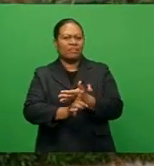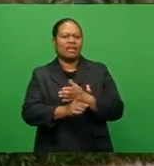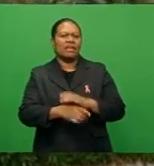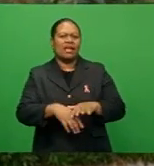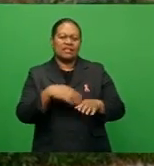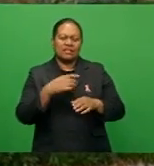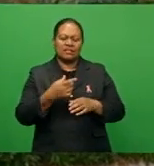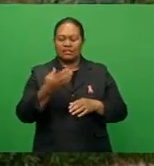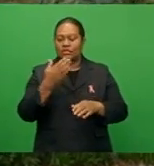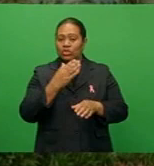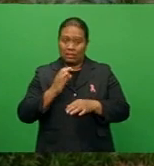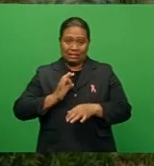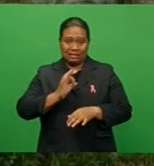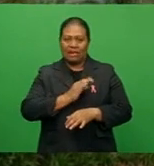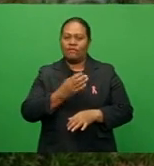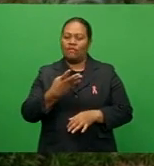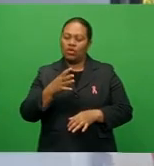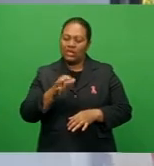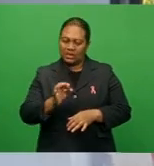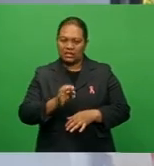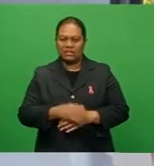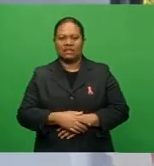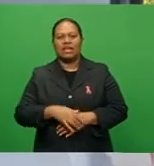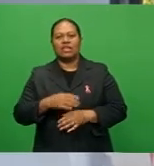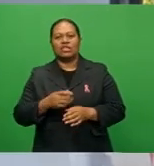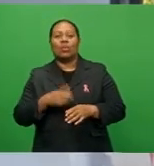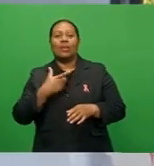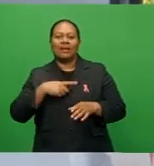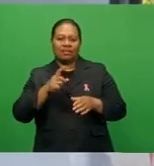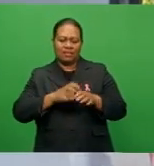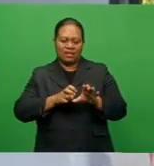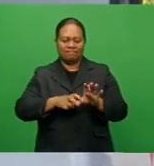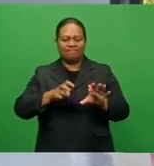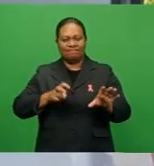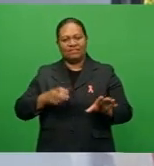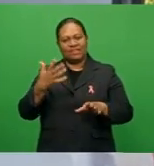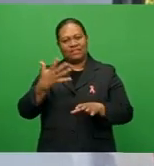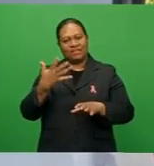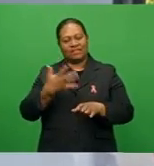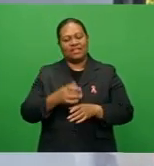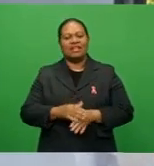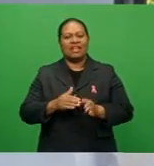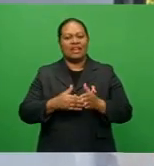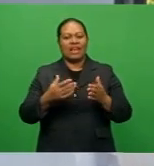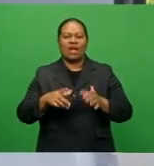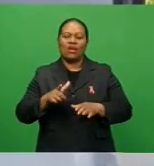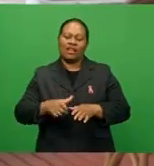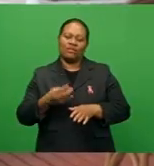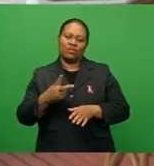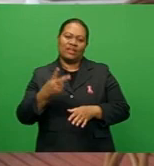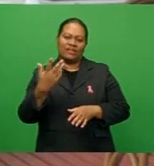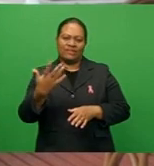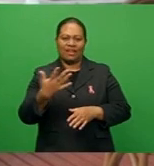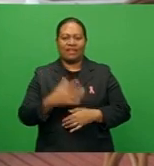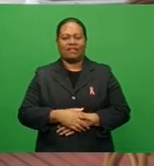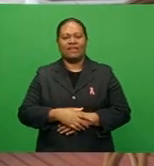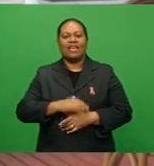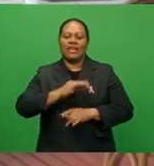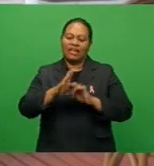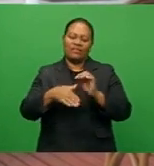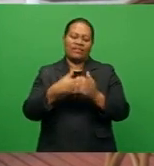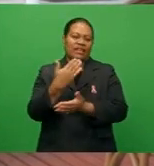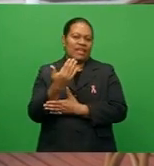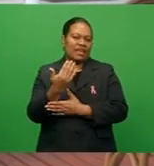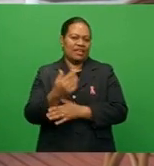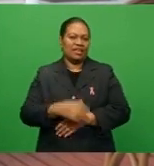40 staff. However, they had to lay off 15 staff and currently employ 25 who are working on a rotational basis and reduced